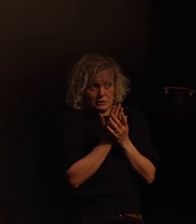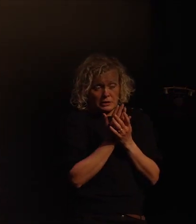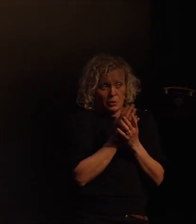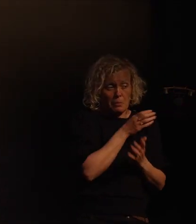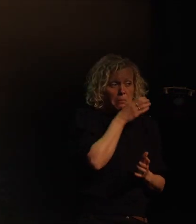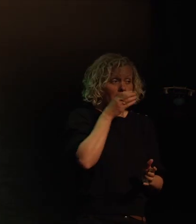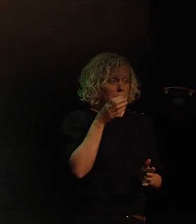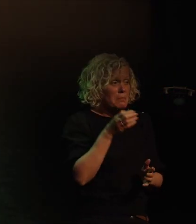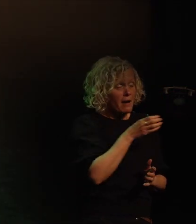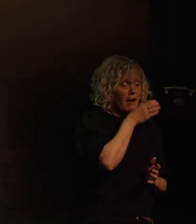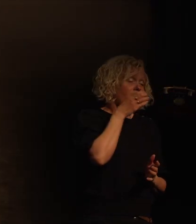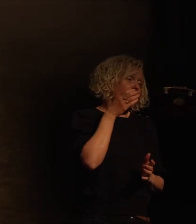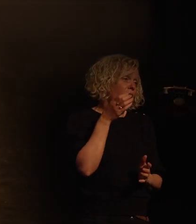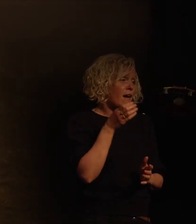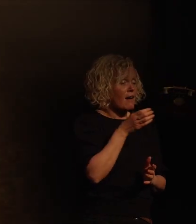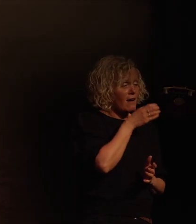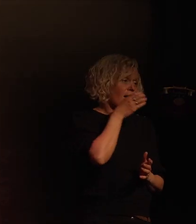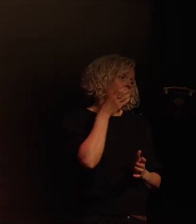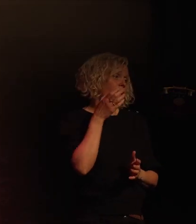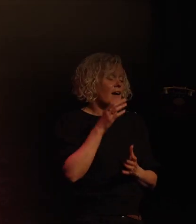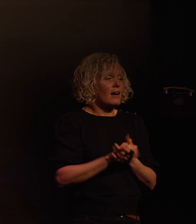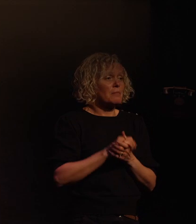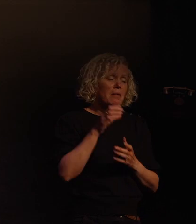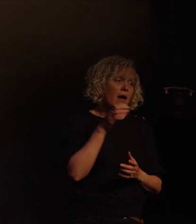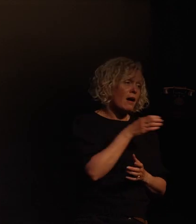only papa.